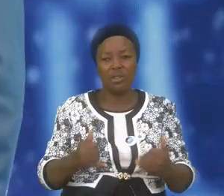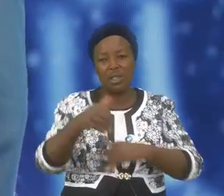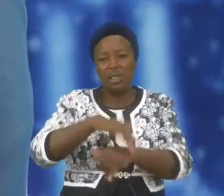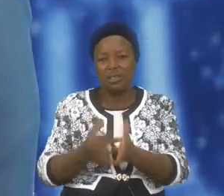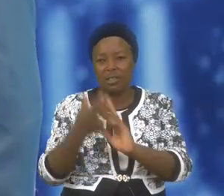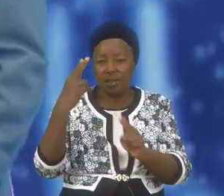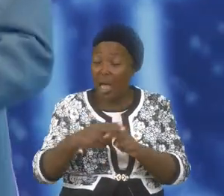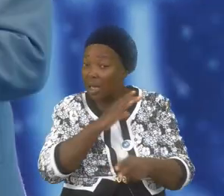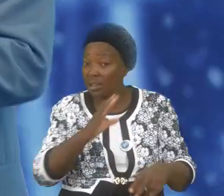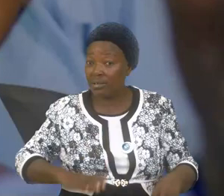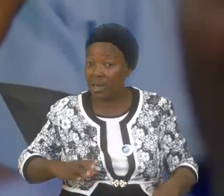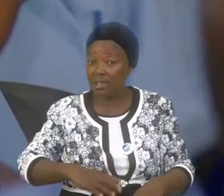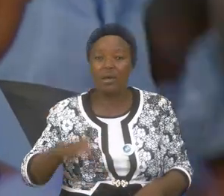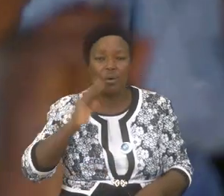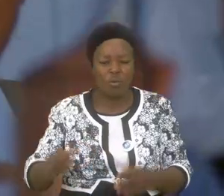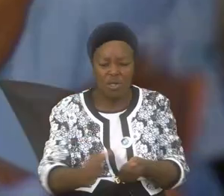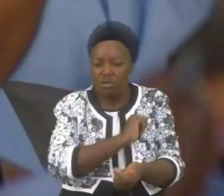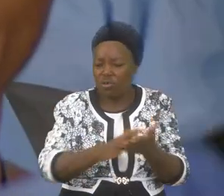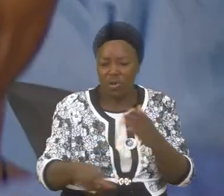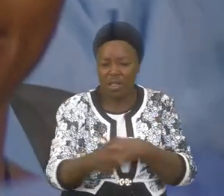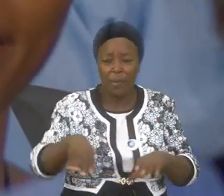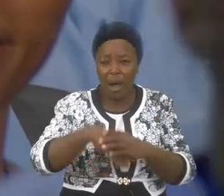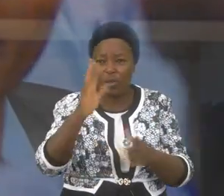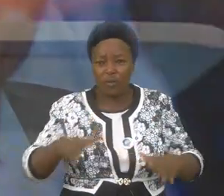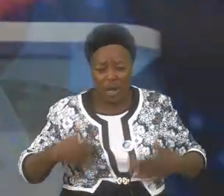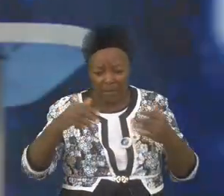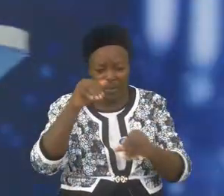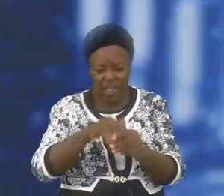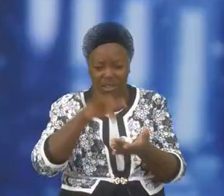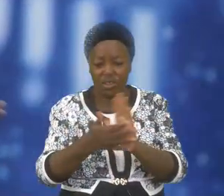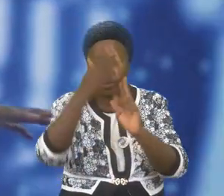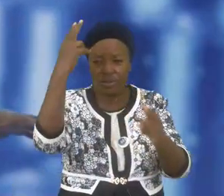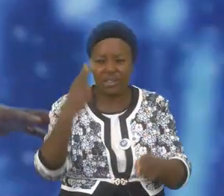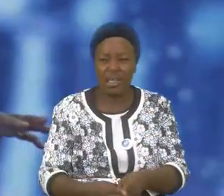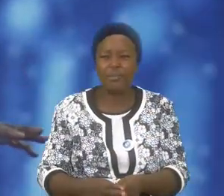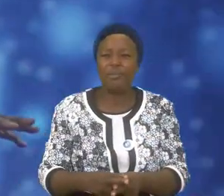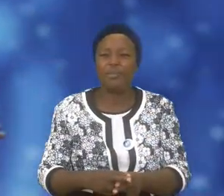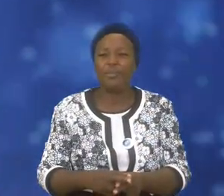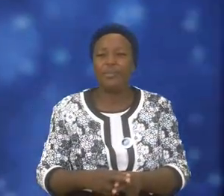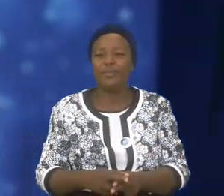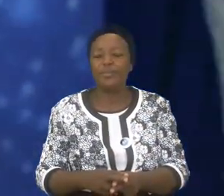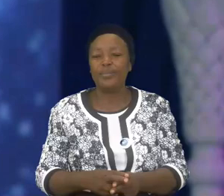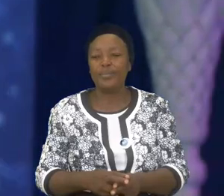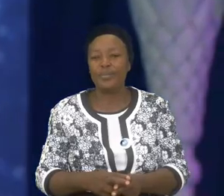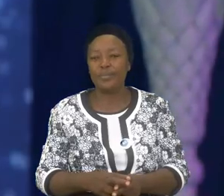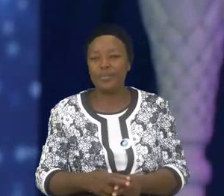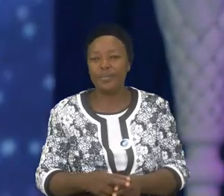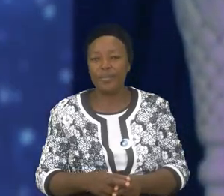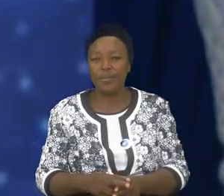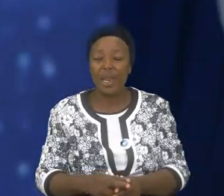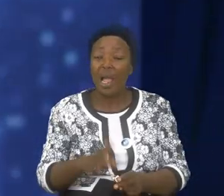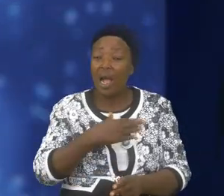life in Jesus' name. And the kingdom of death and destruction. How many times have